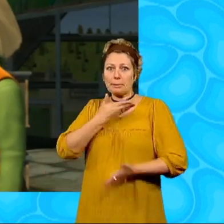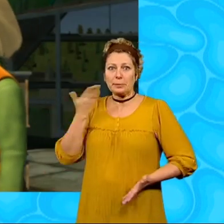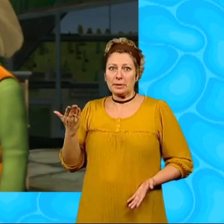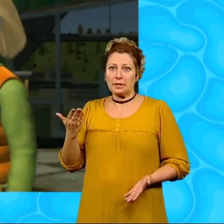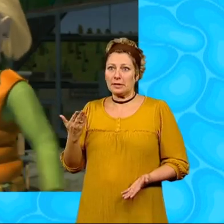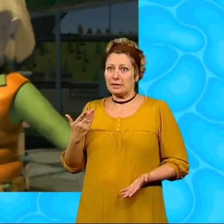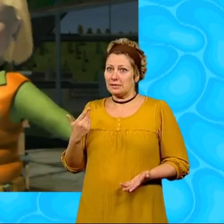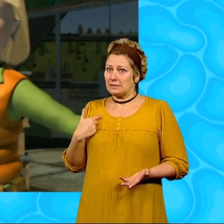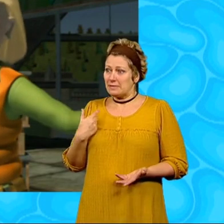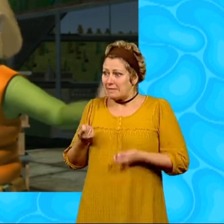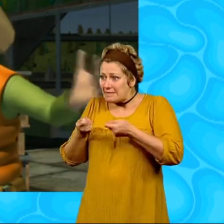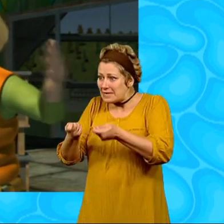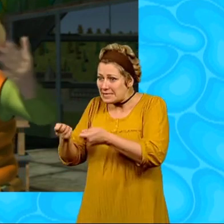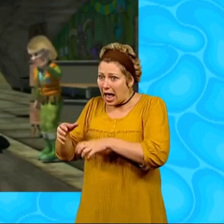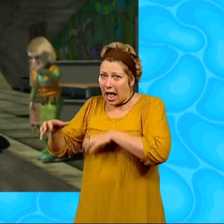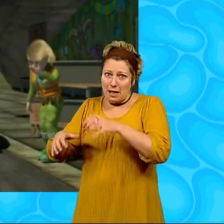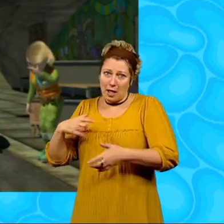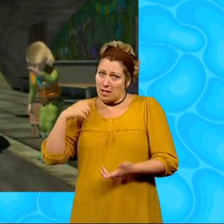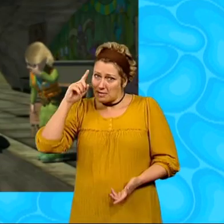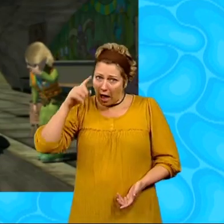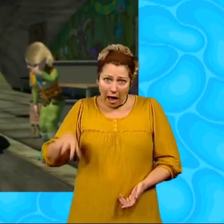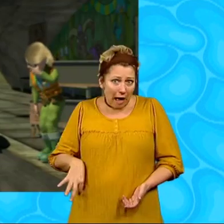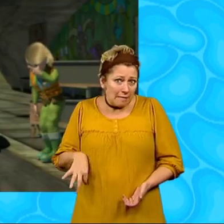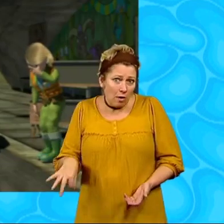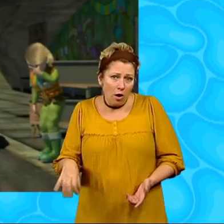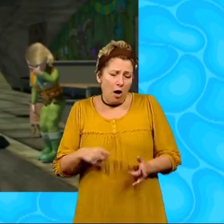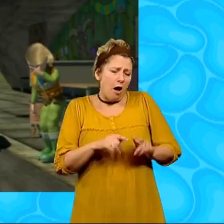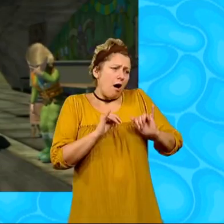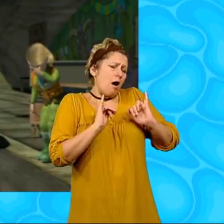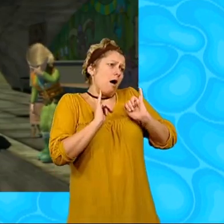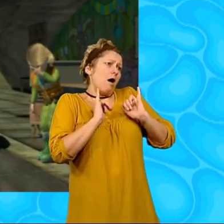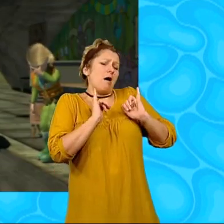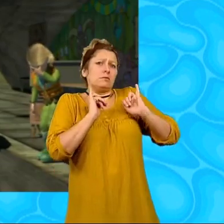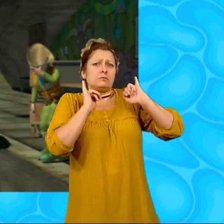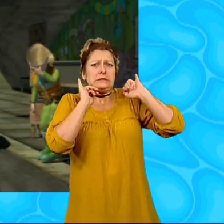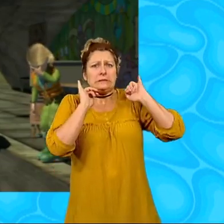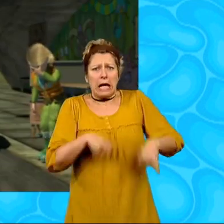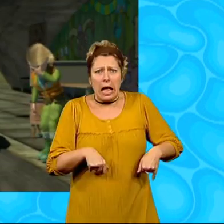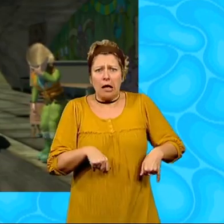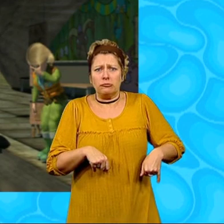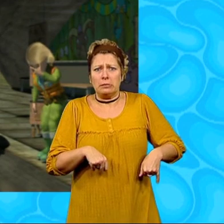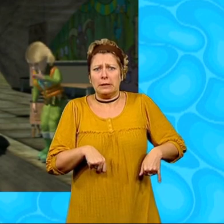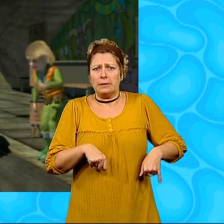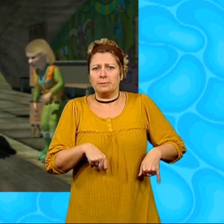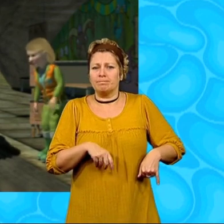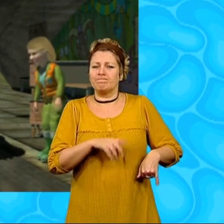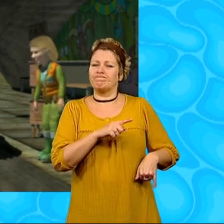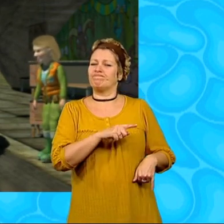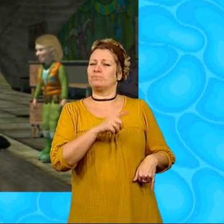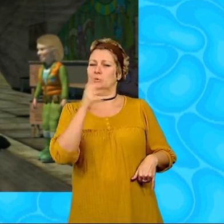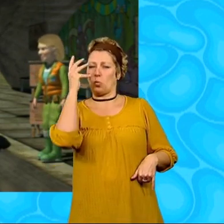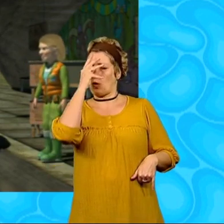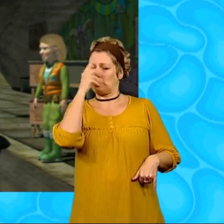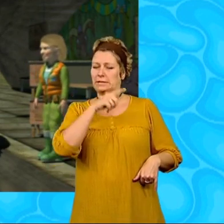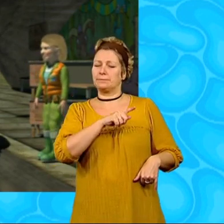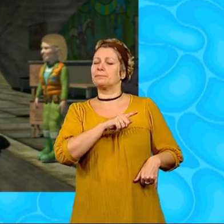can't afford to feed all the animals. Oh, Pippa, that's terrible news. But don't worry. The